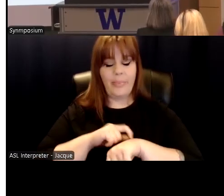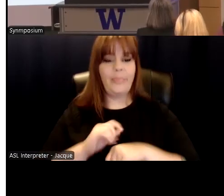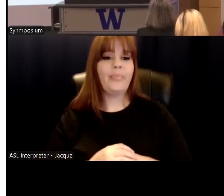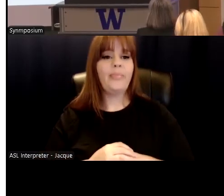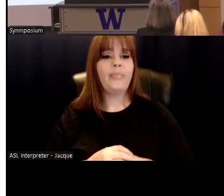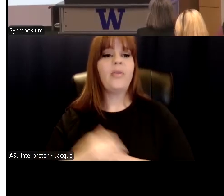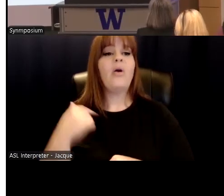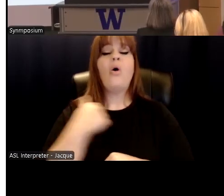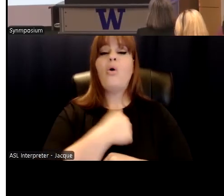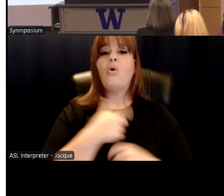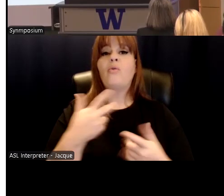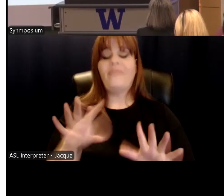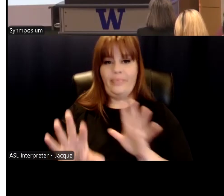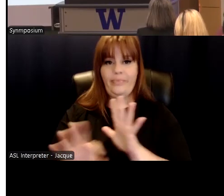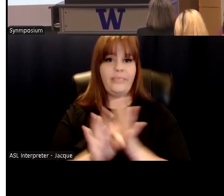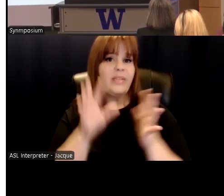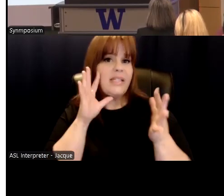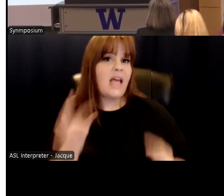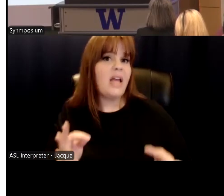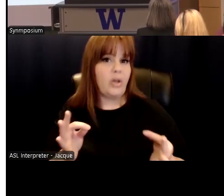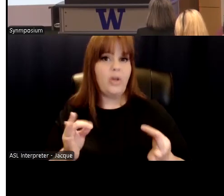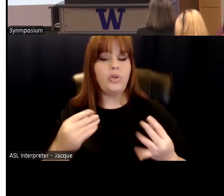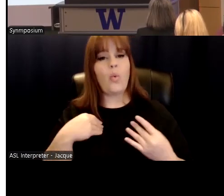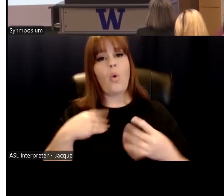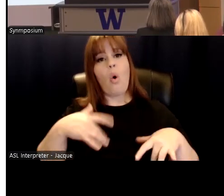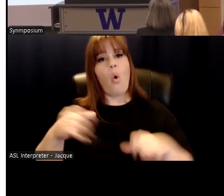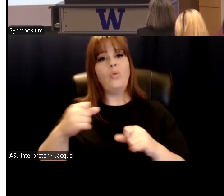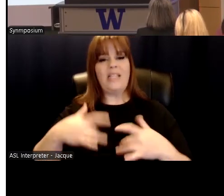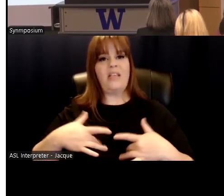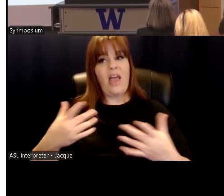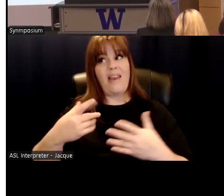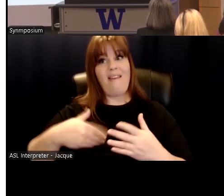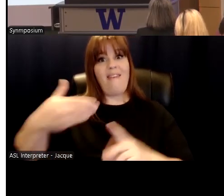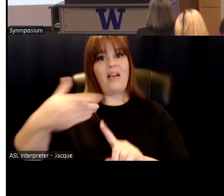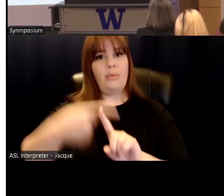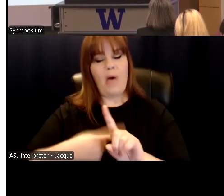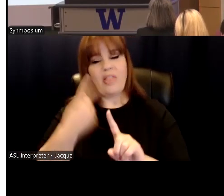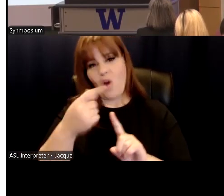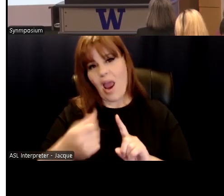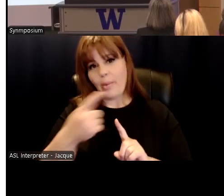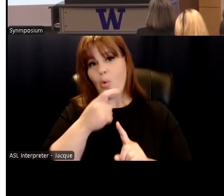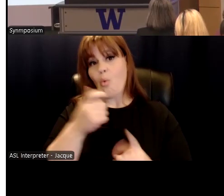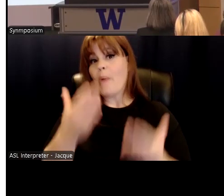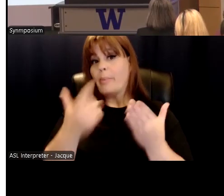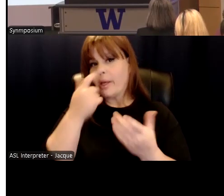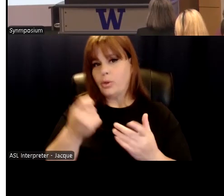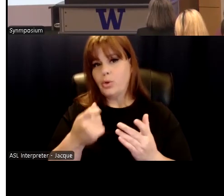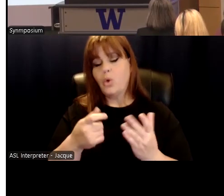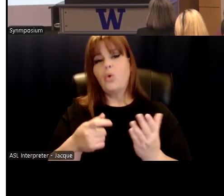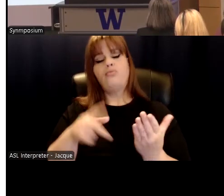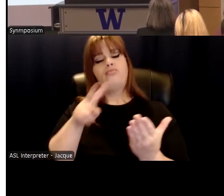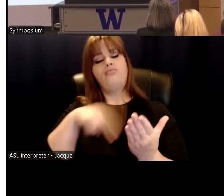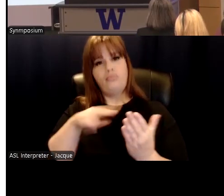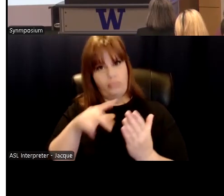We have chosen to hold this event next month to allow for anyone who may be interested to review the symposium